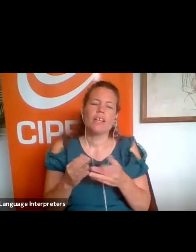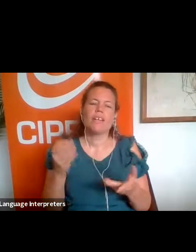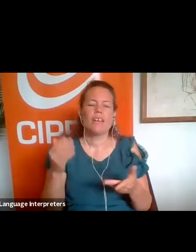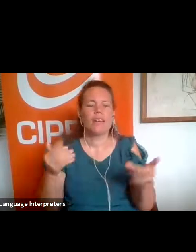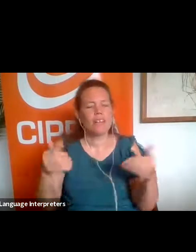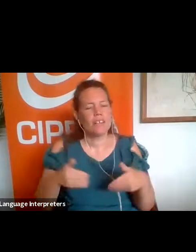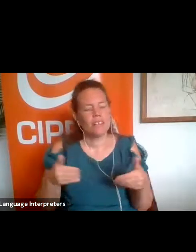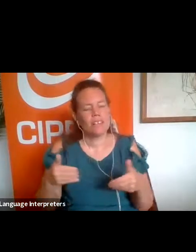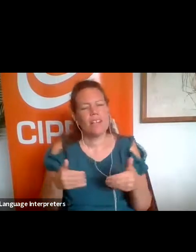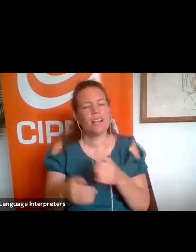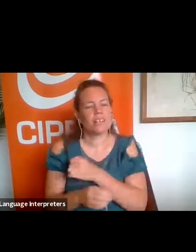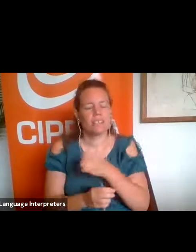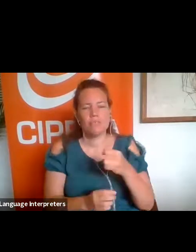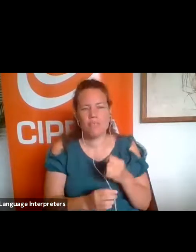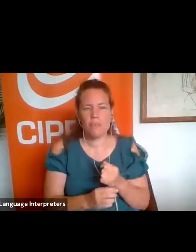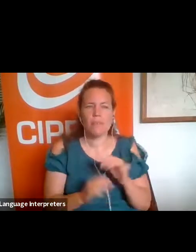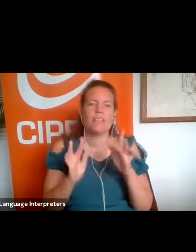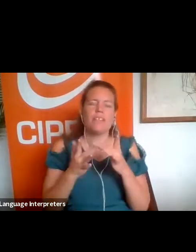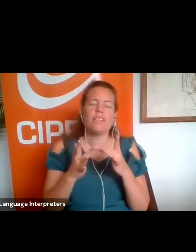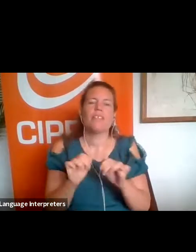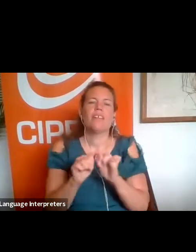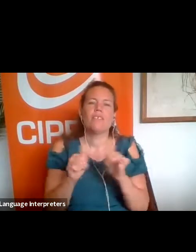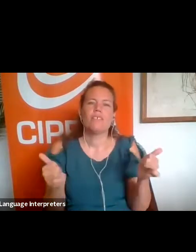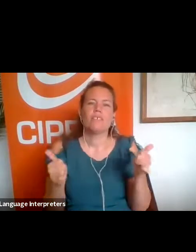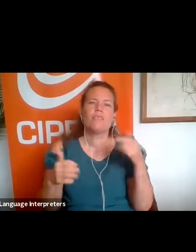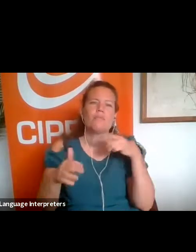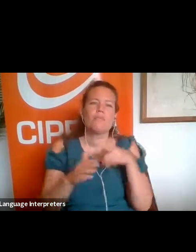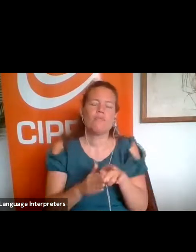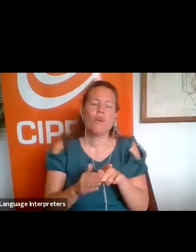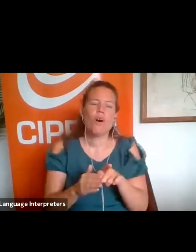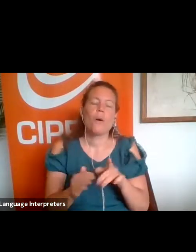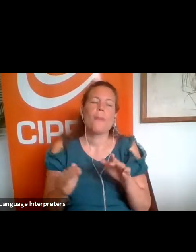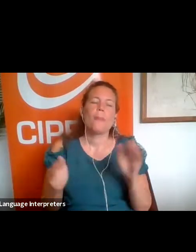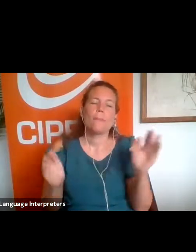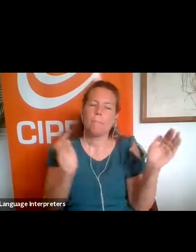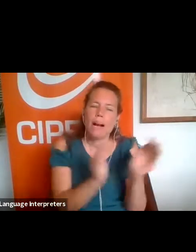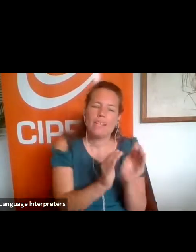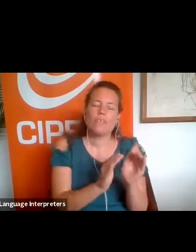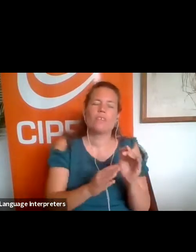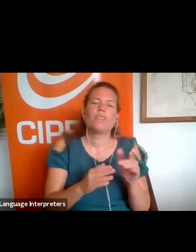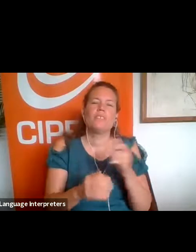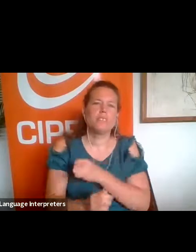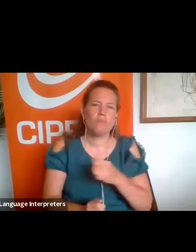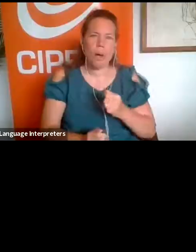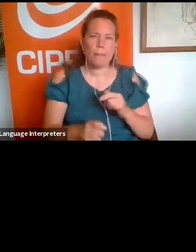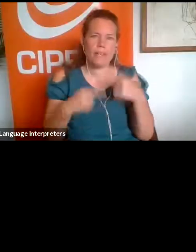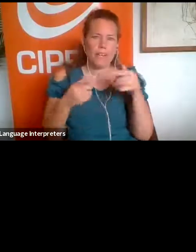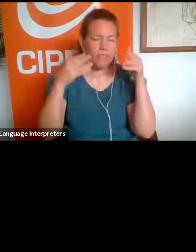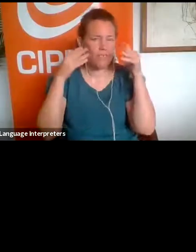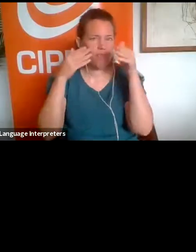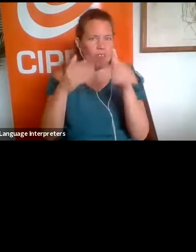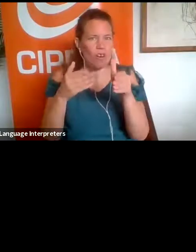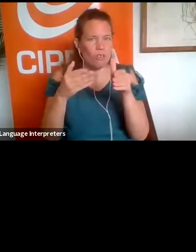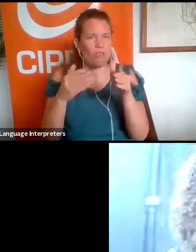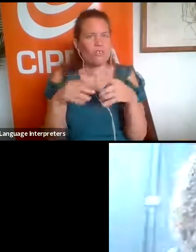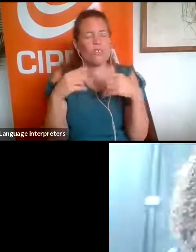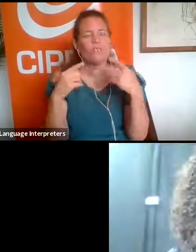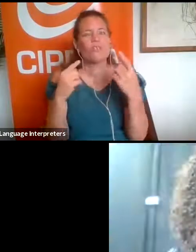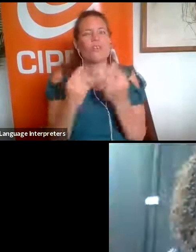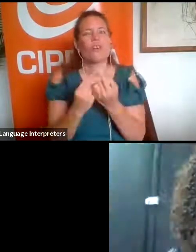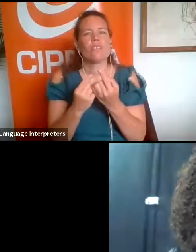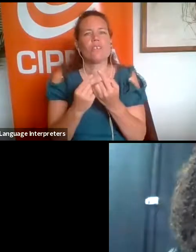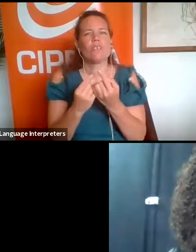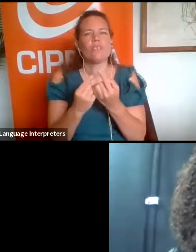digital rights and internet freedoms for minority women. And our focus as AITA is on